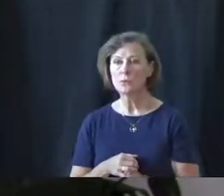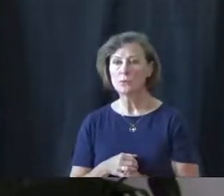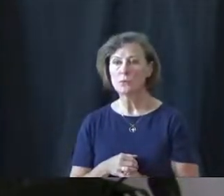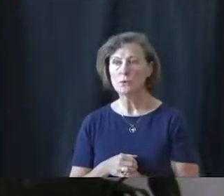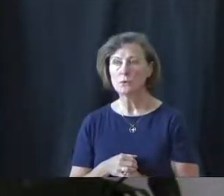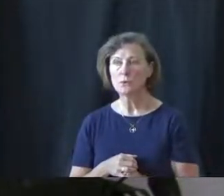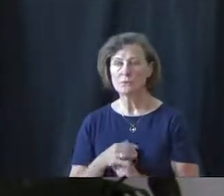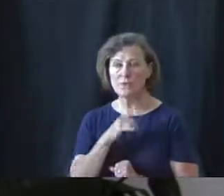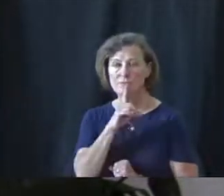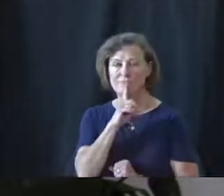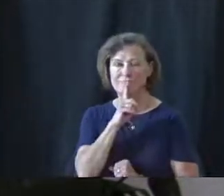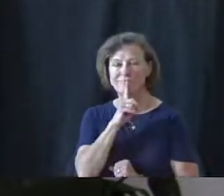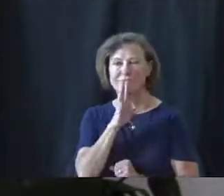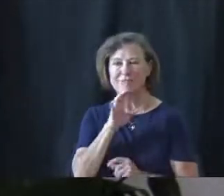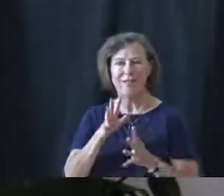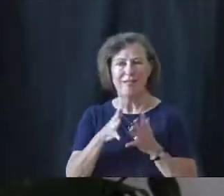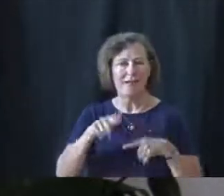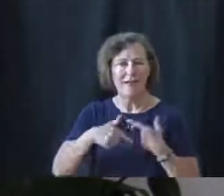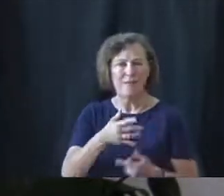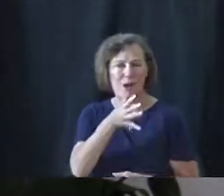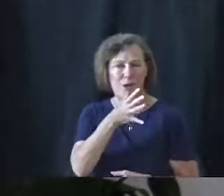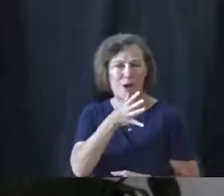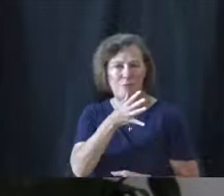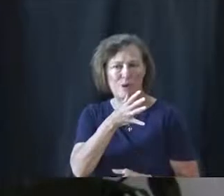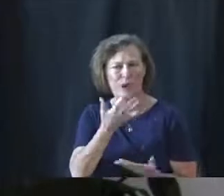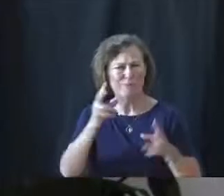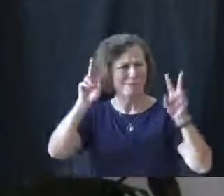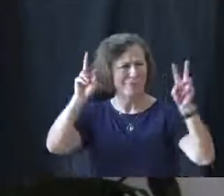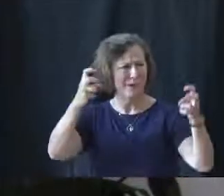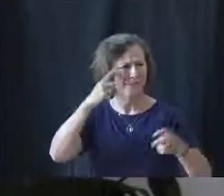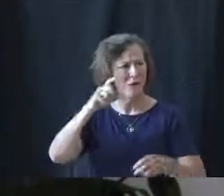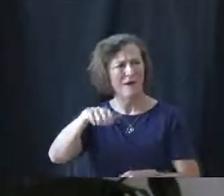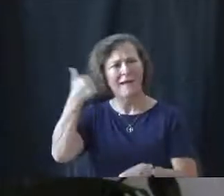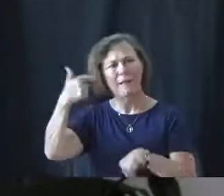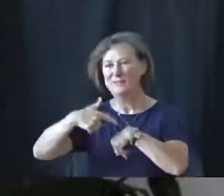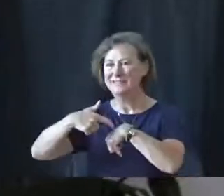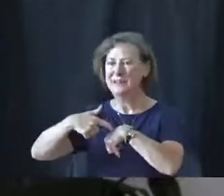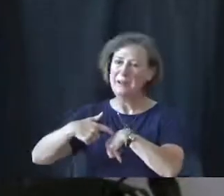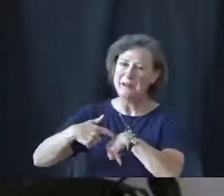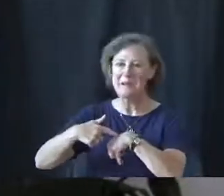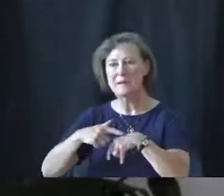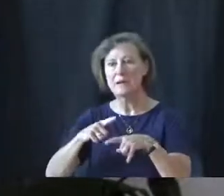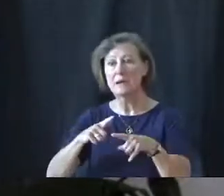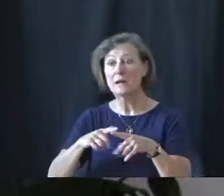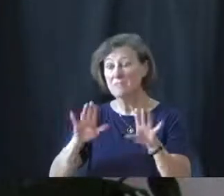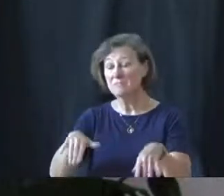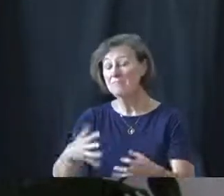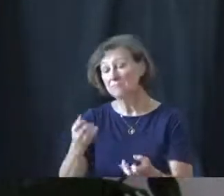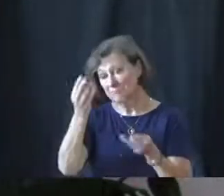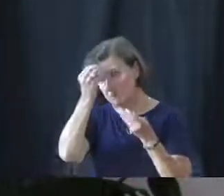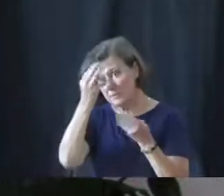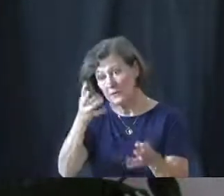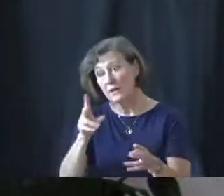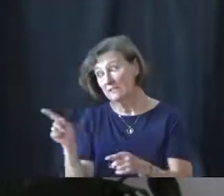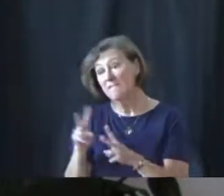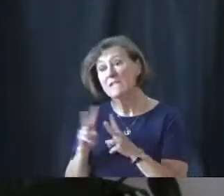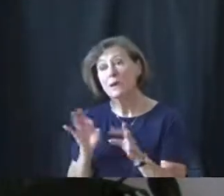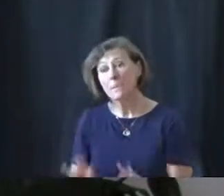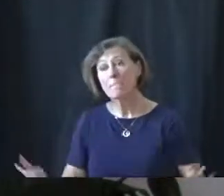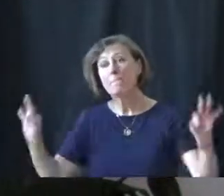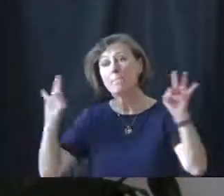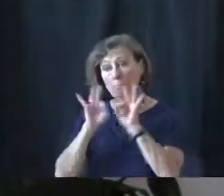I haven't talked a lot about my mom. Maybe that's a subject for another time, but sufficient to say she was an important person in my